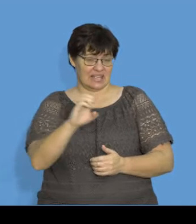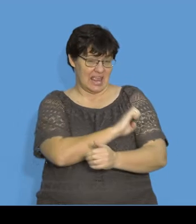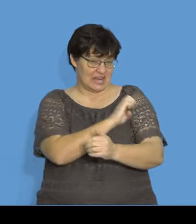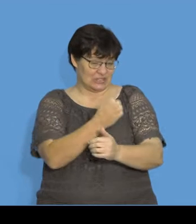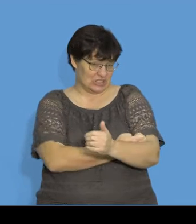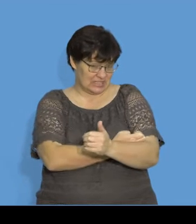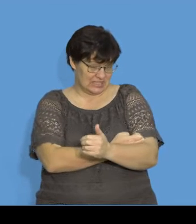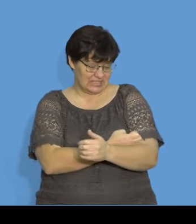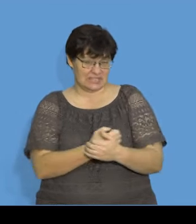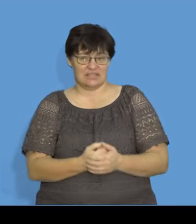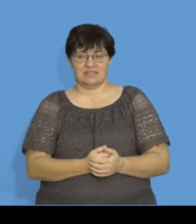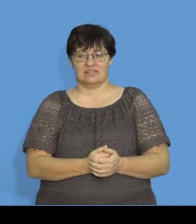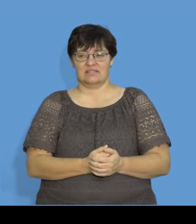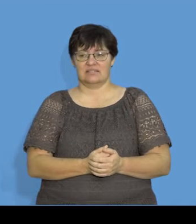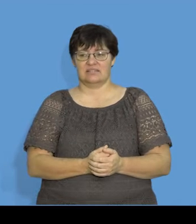this before.